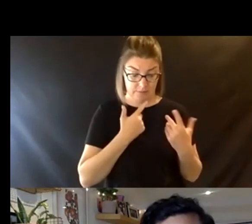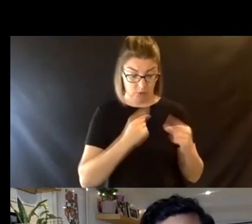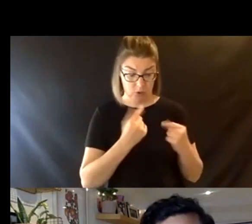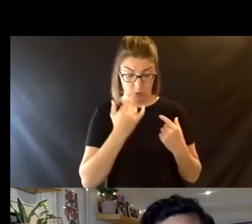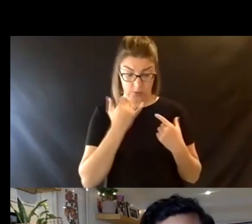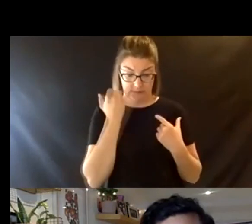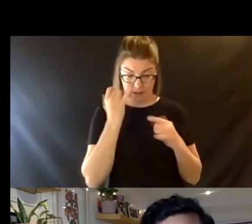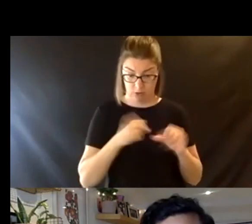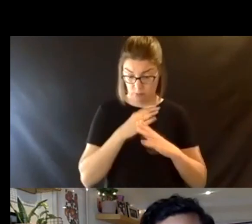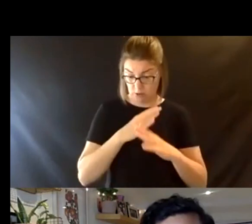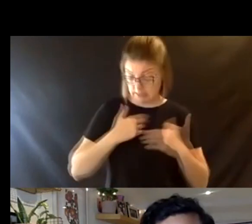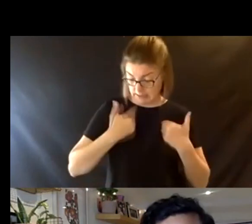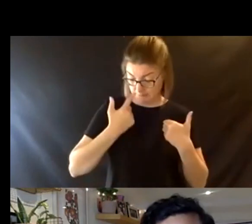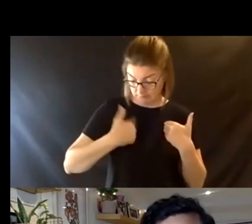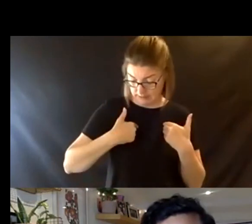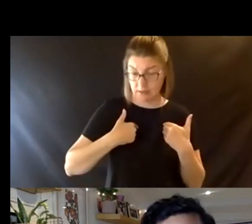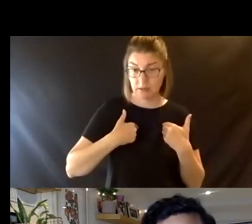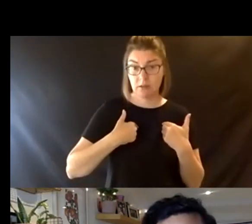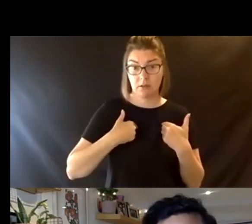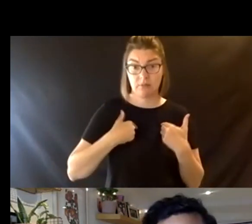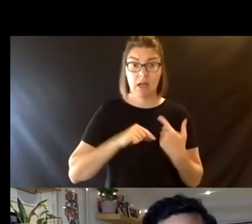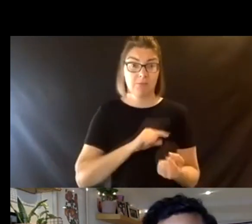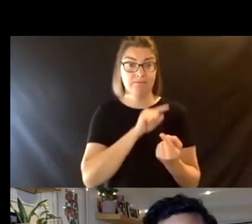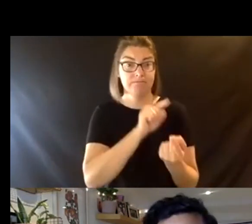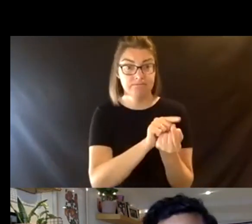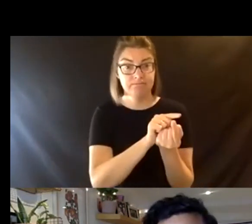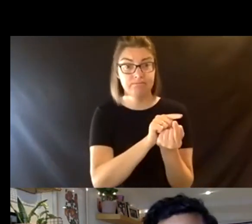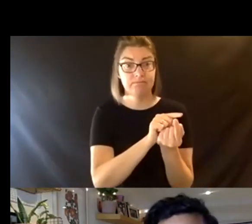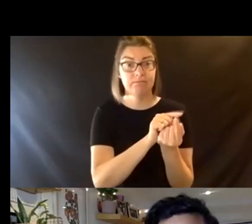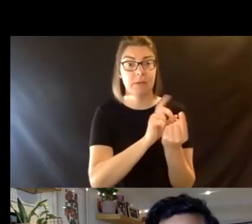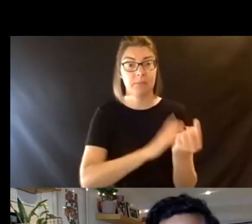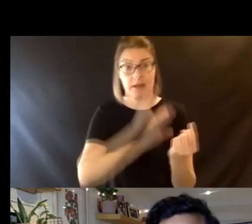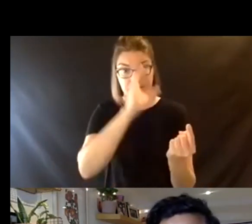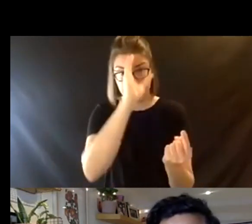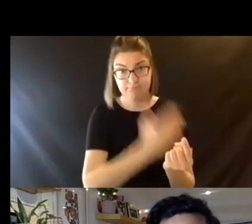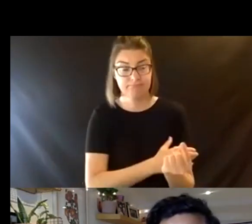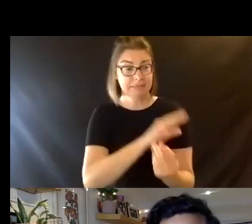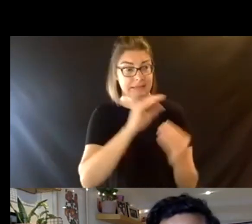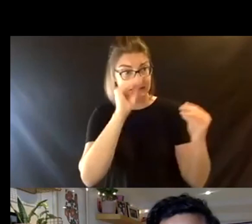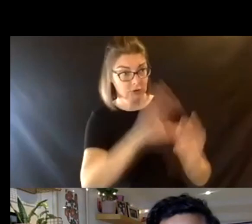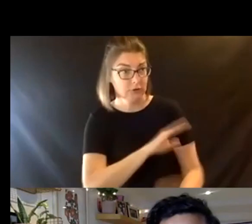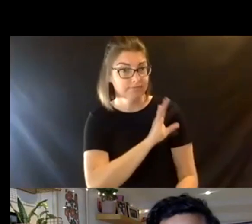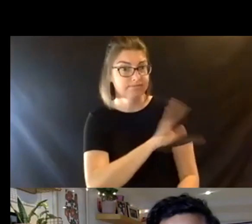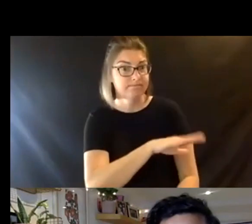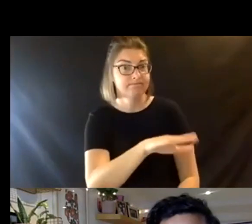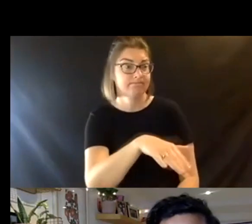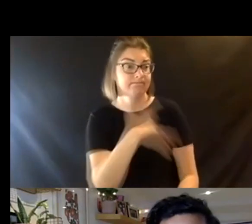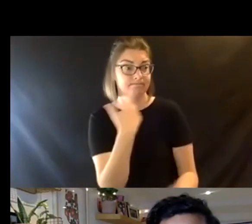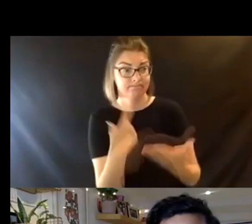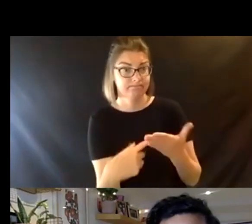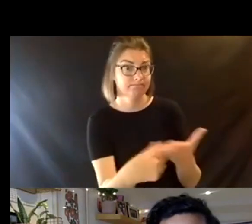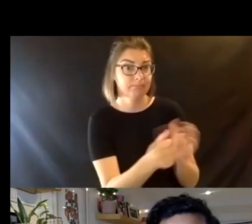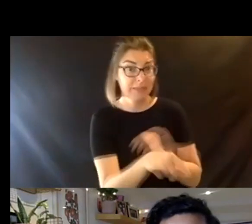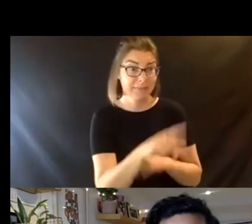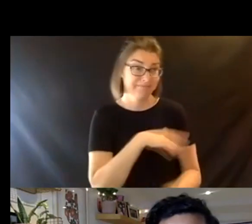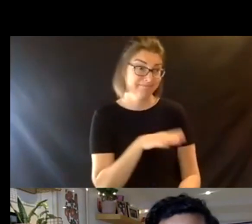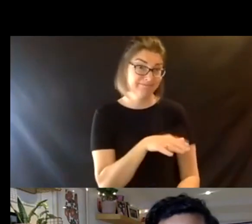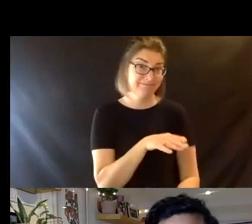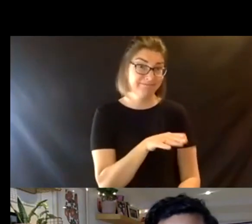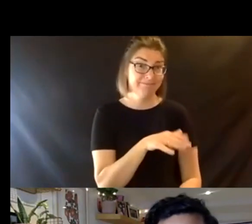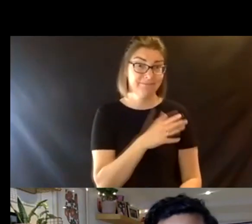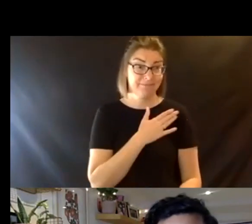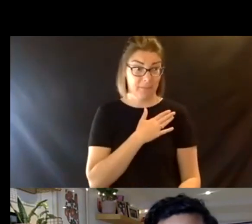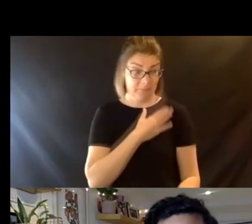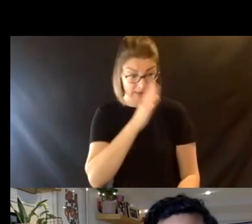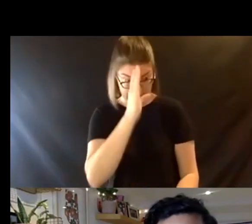myself is I would probably go and speak to my son's teachers and have a conversation with them and say, hey, look, this is my